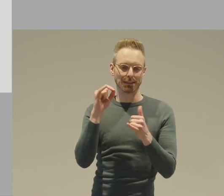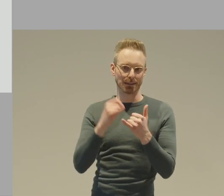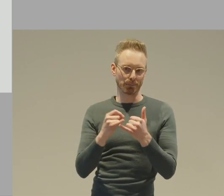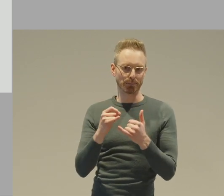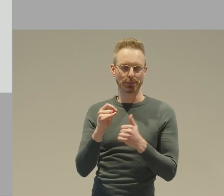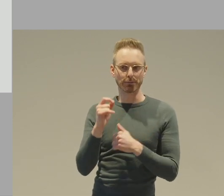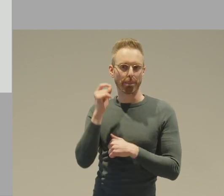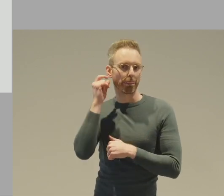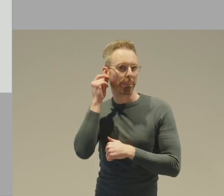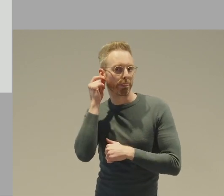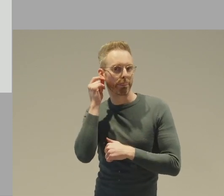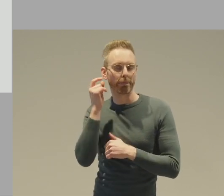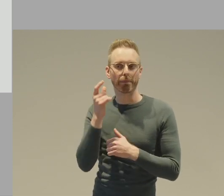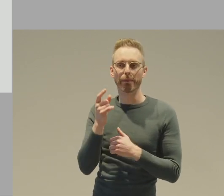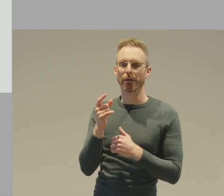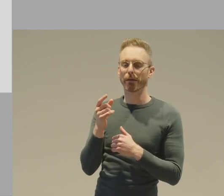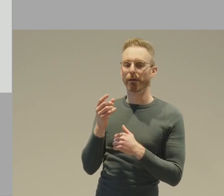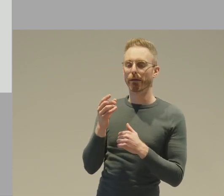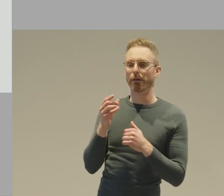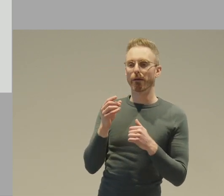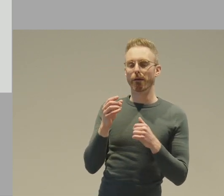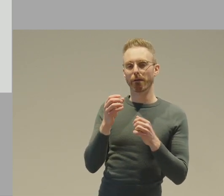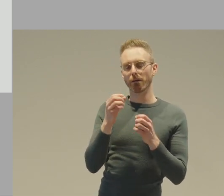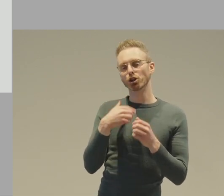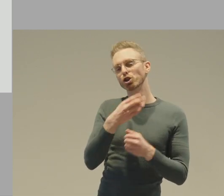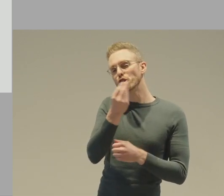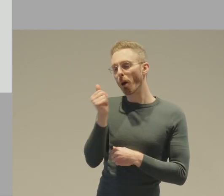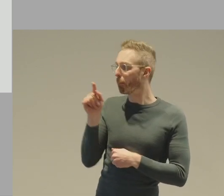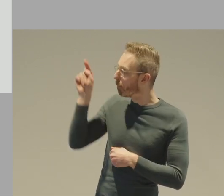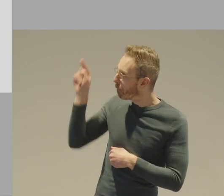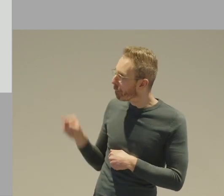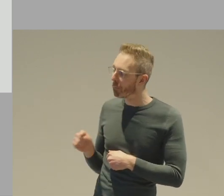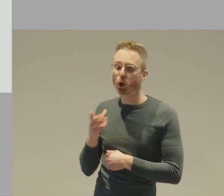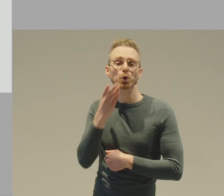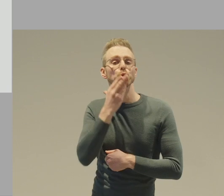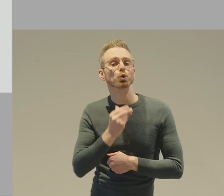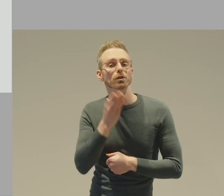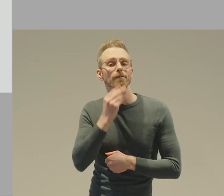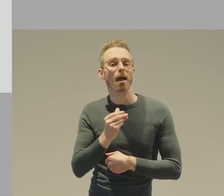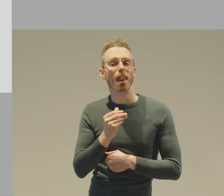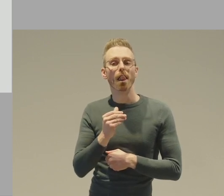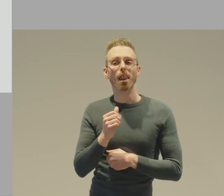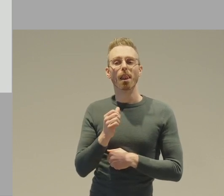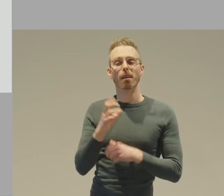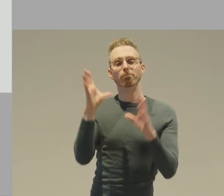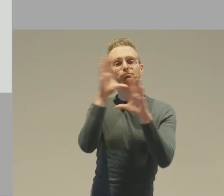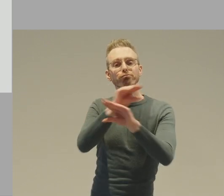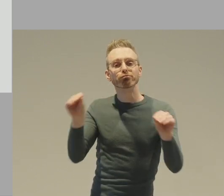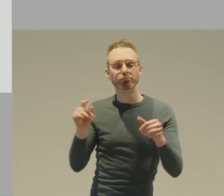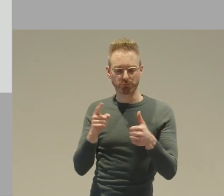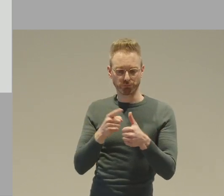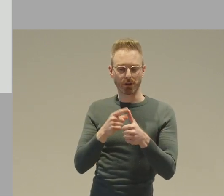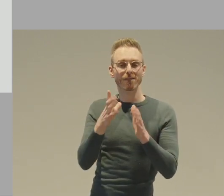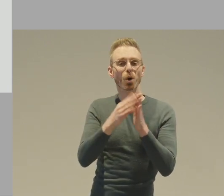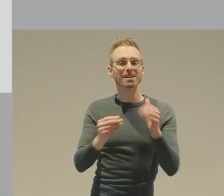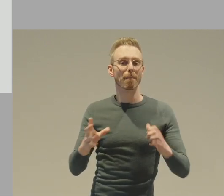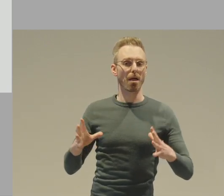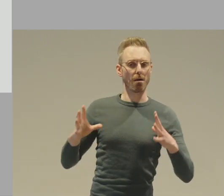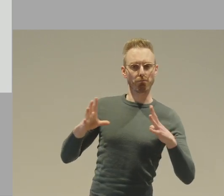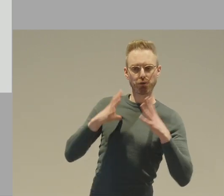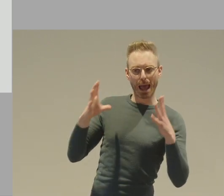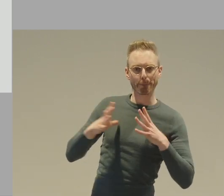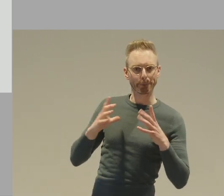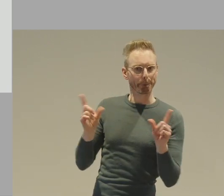I thought were useful to flag. We're going to look at some of the prep that's useful. We're going to look at the idea of